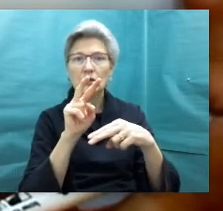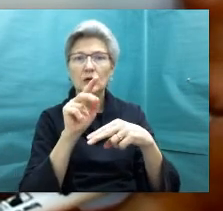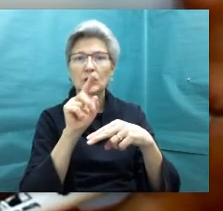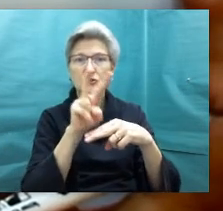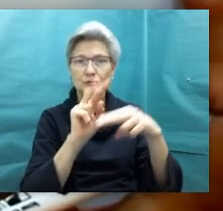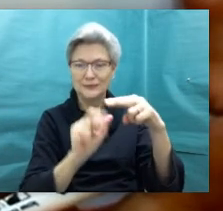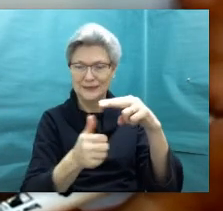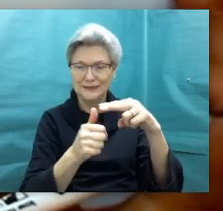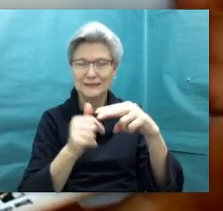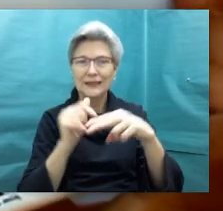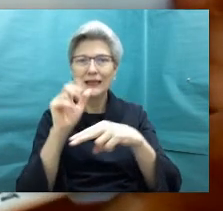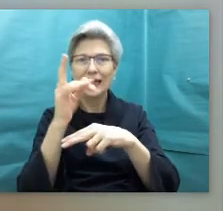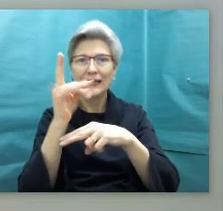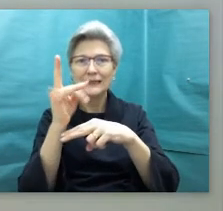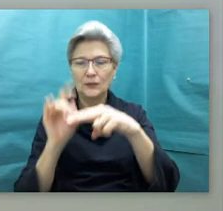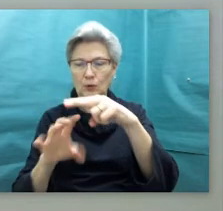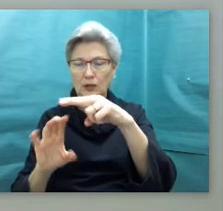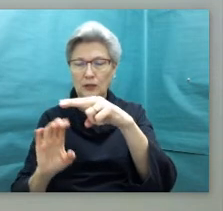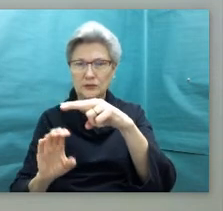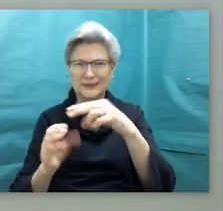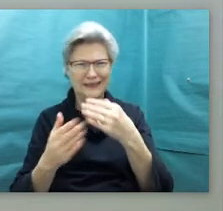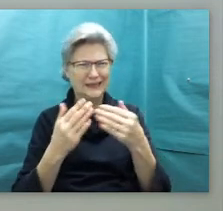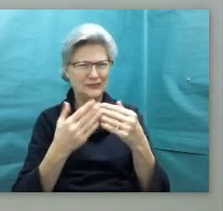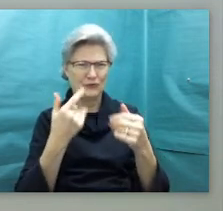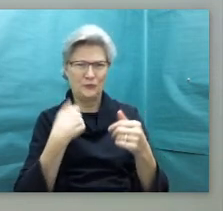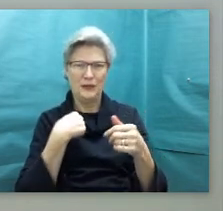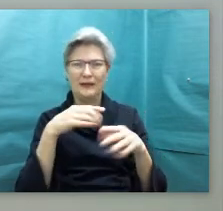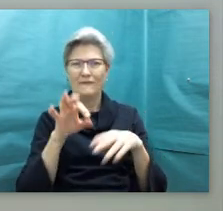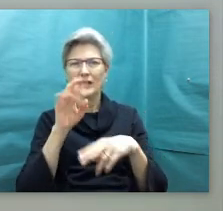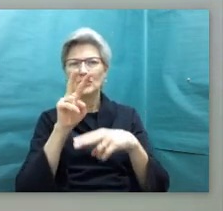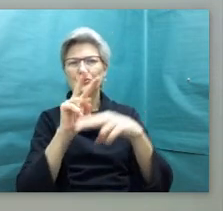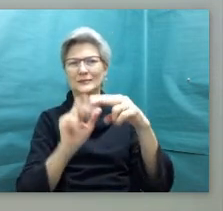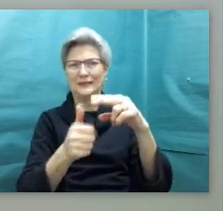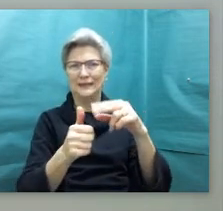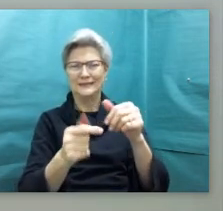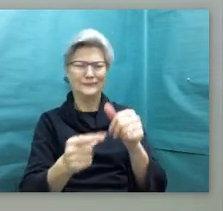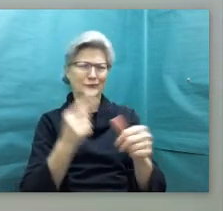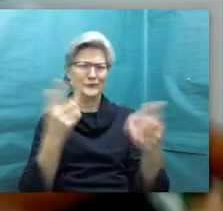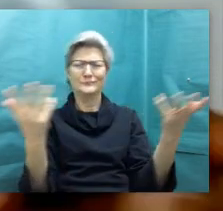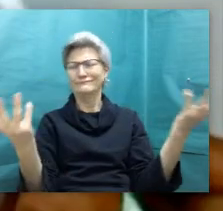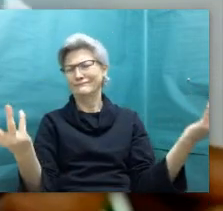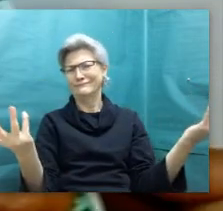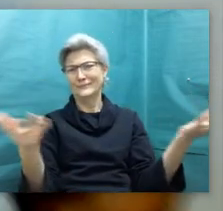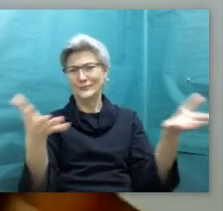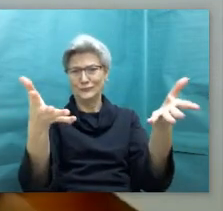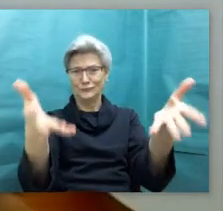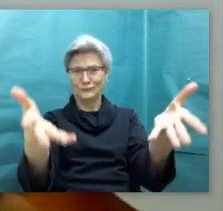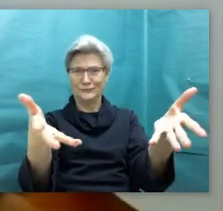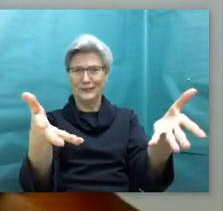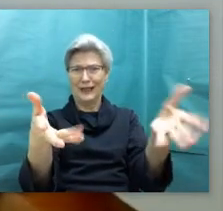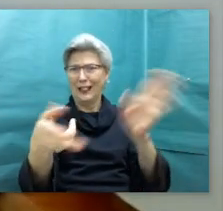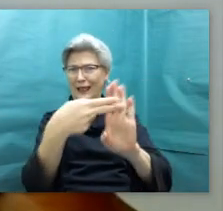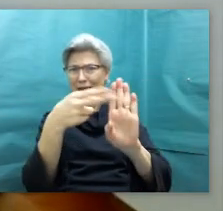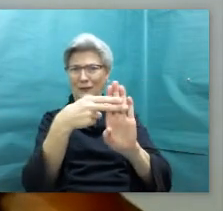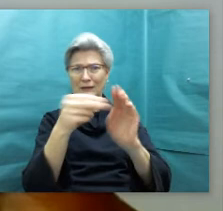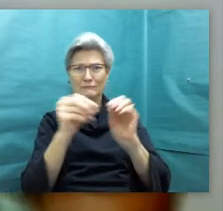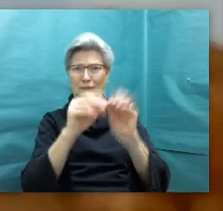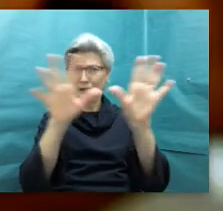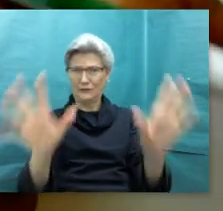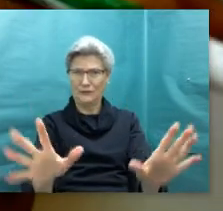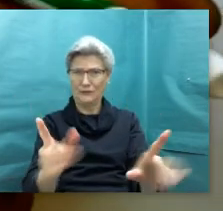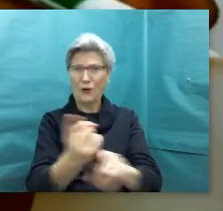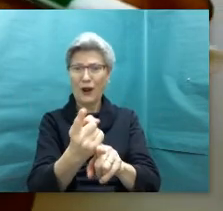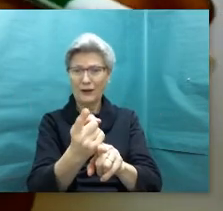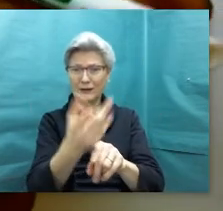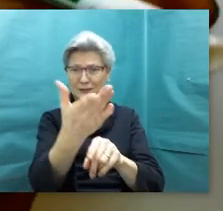and 18/100ths. Well, it's easy for me to find 2/10ths right now because that's clearly labeled on my number line, right? Right